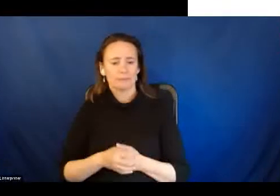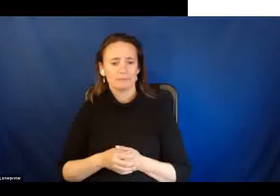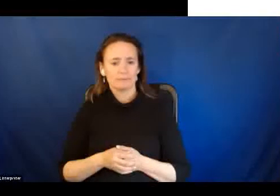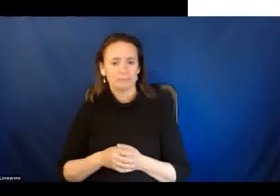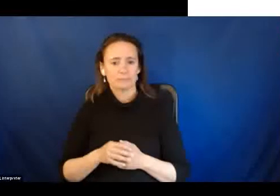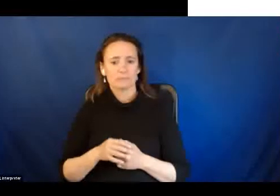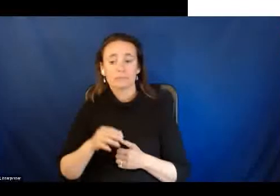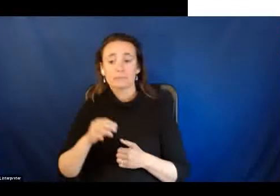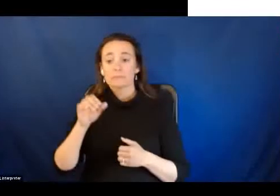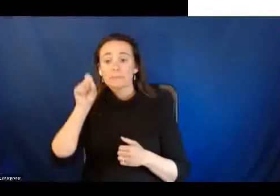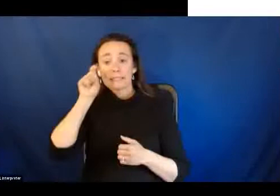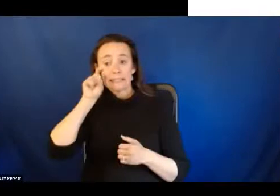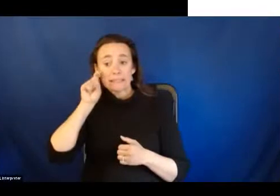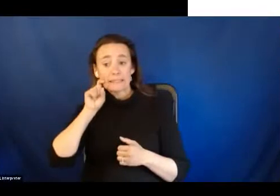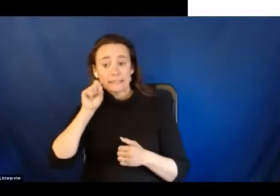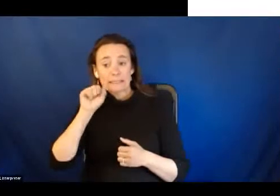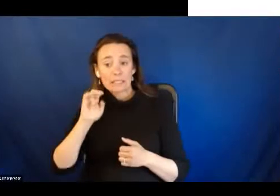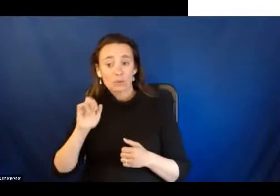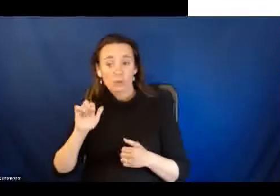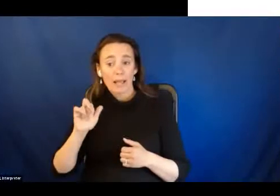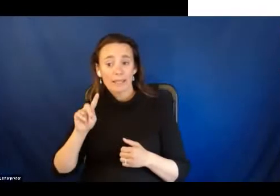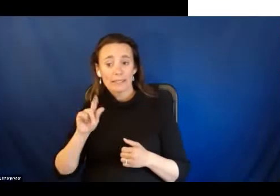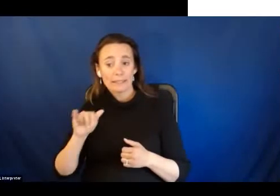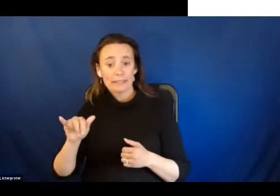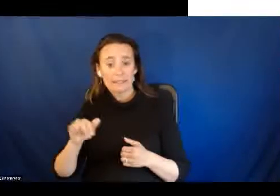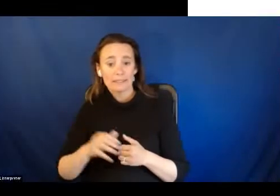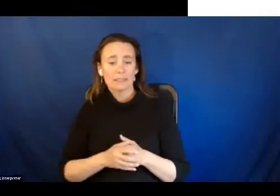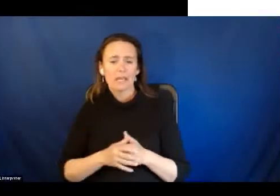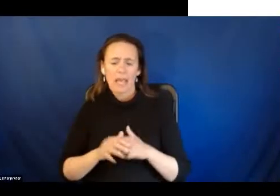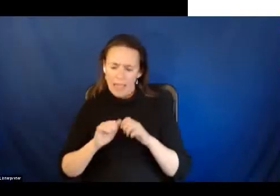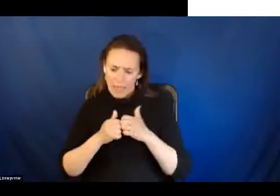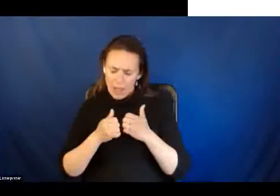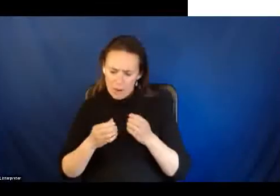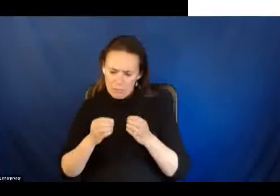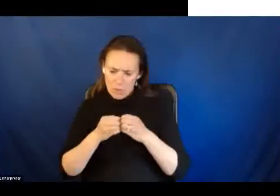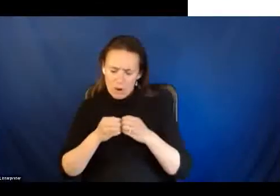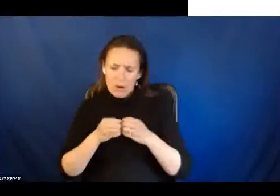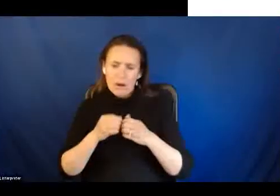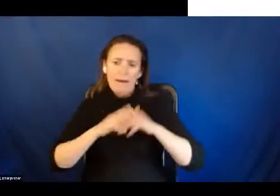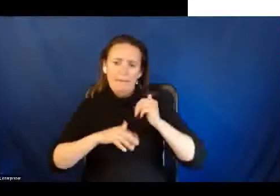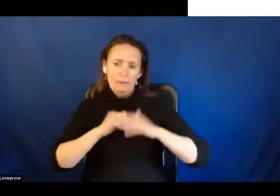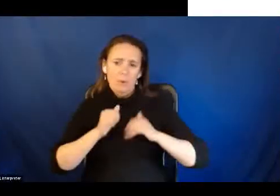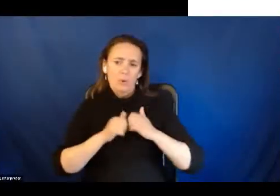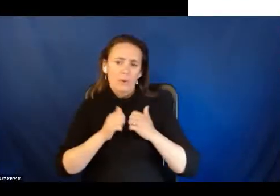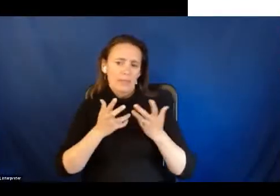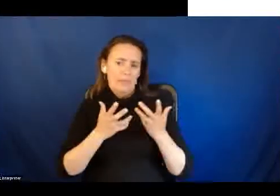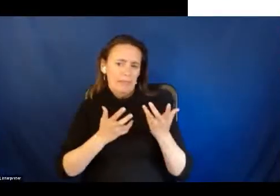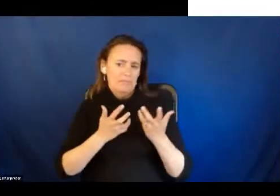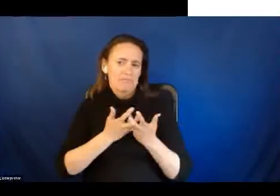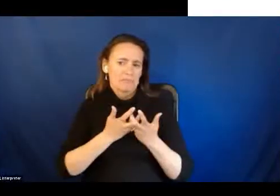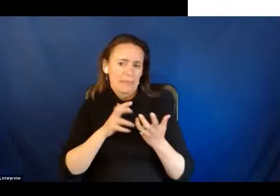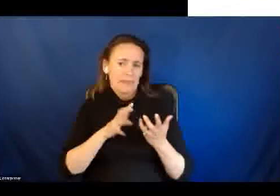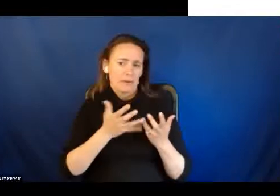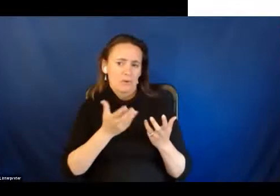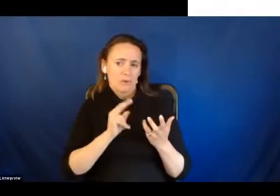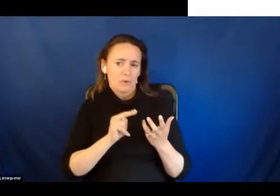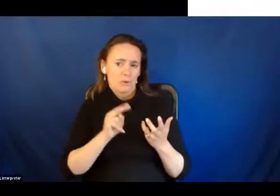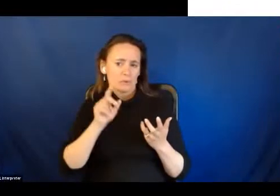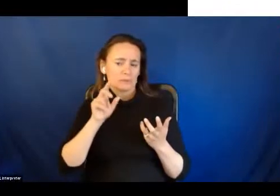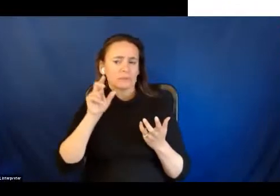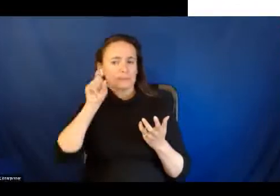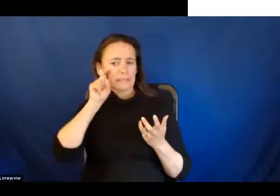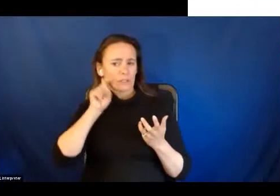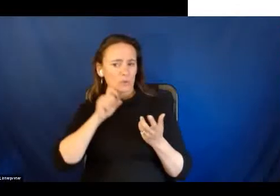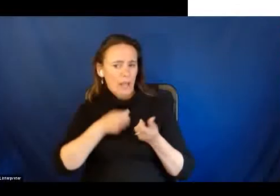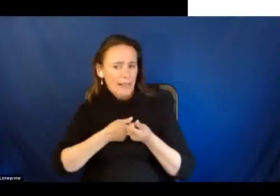Sexuality, what will help the survivor feel more comfortable and in tune with their sexuality? What are some ways that survivors can express their sexuality